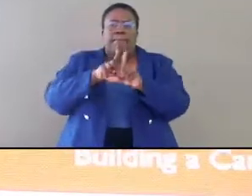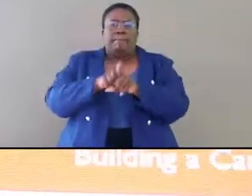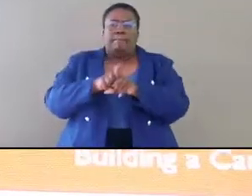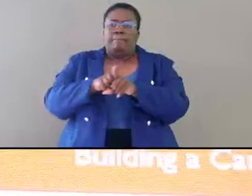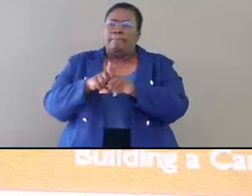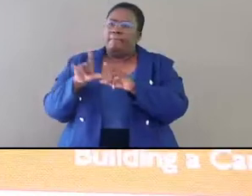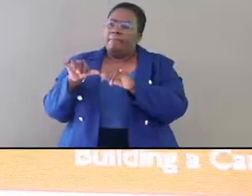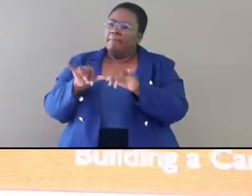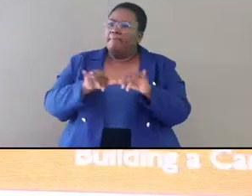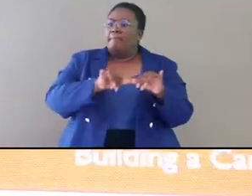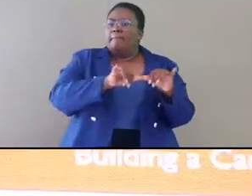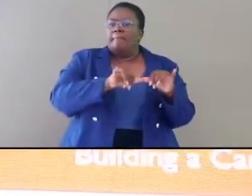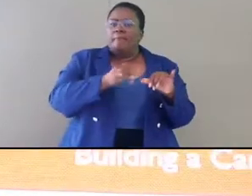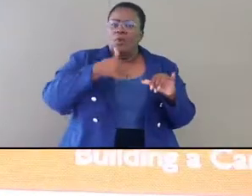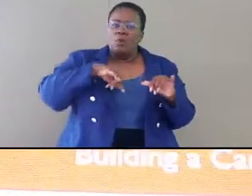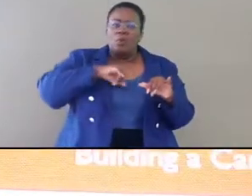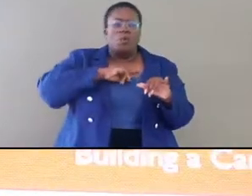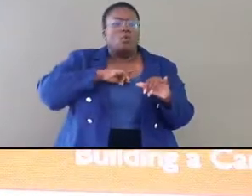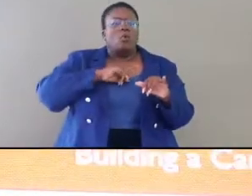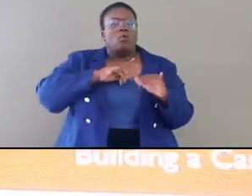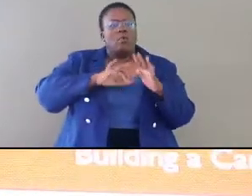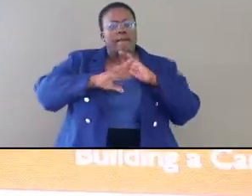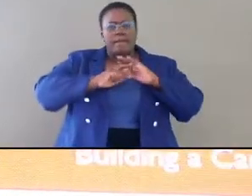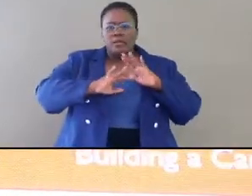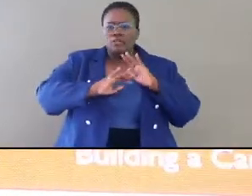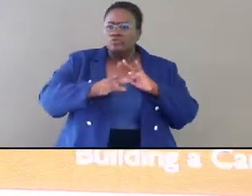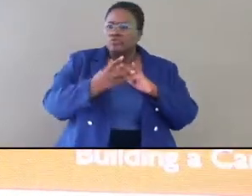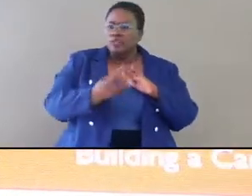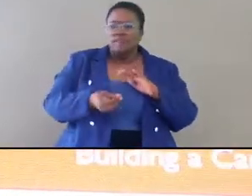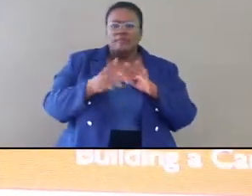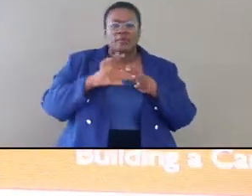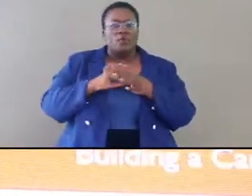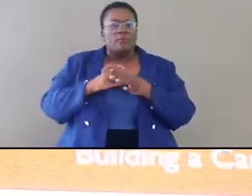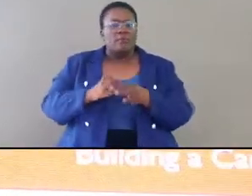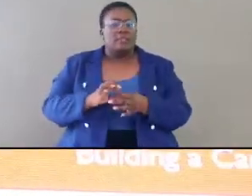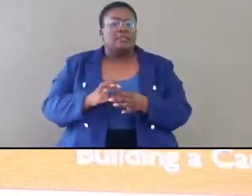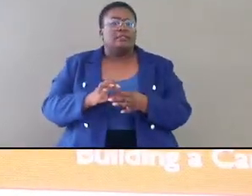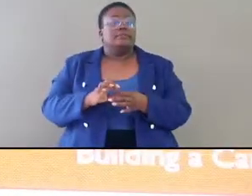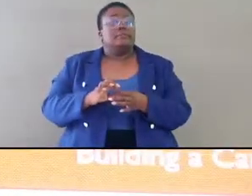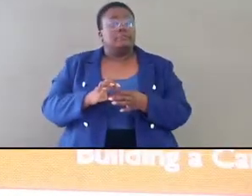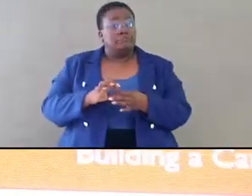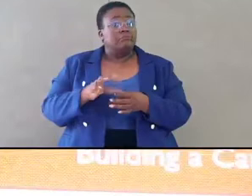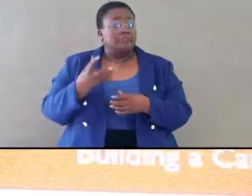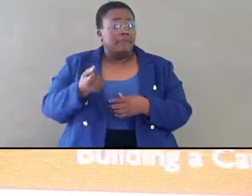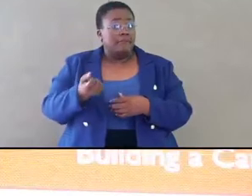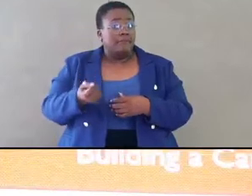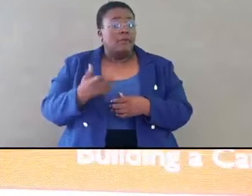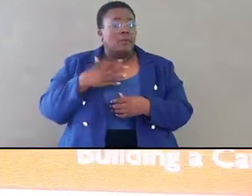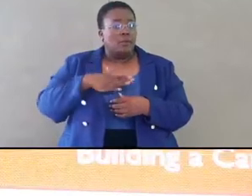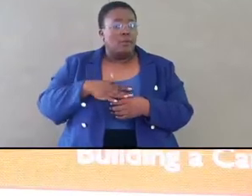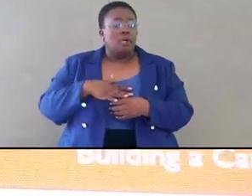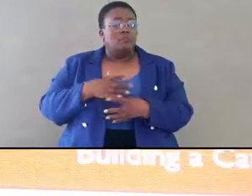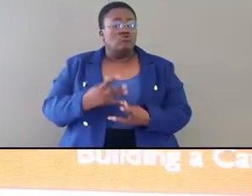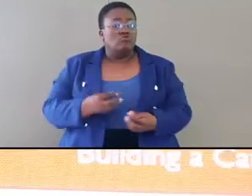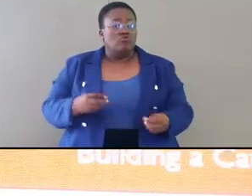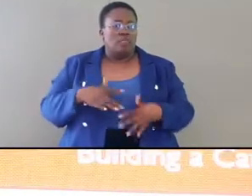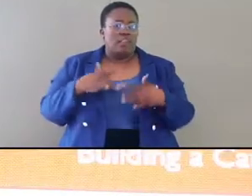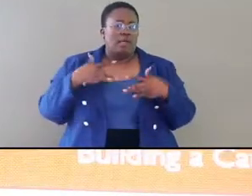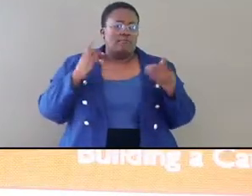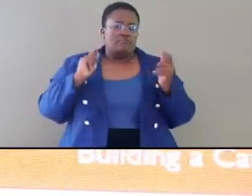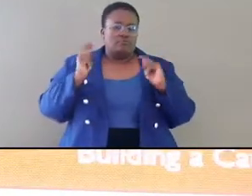we all have got passion, we've got commitment, and we want, you know, to change the life of our children.